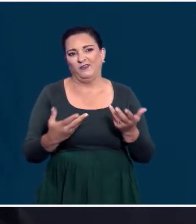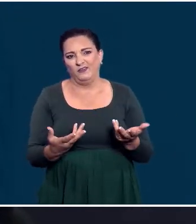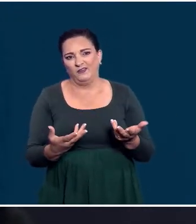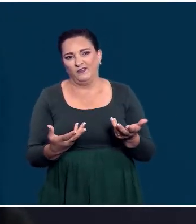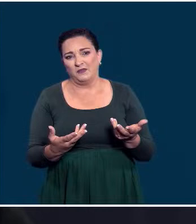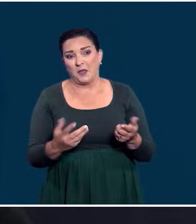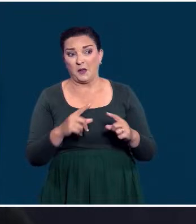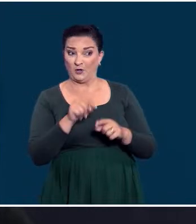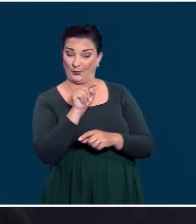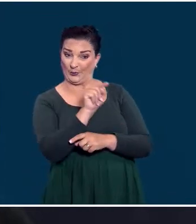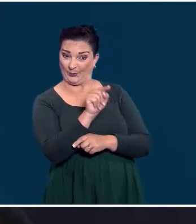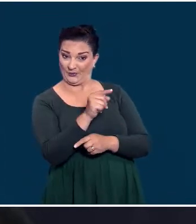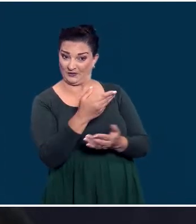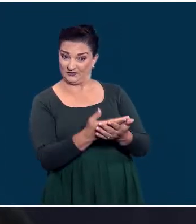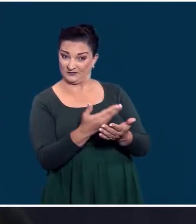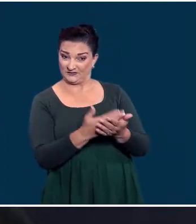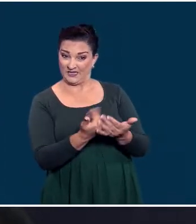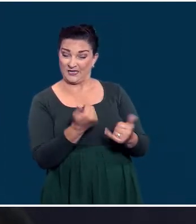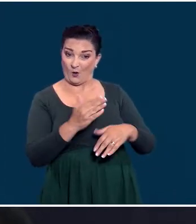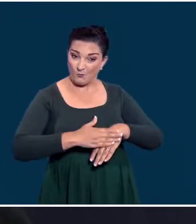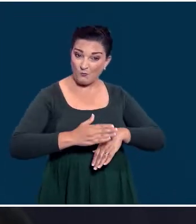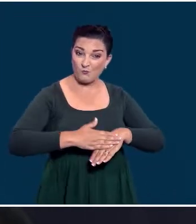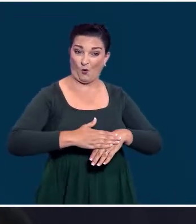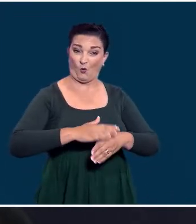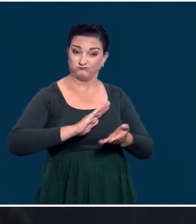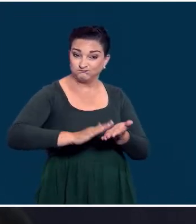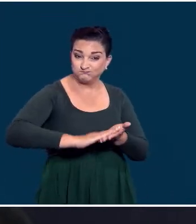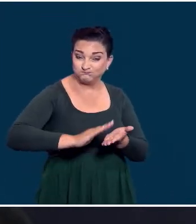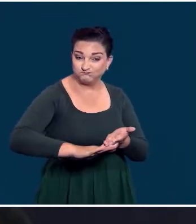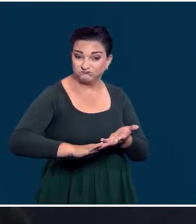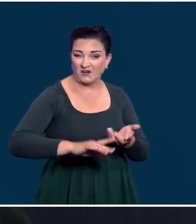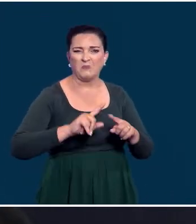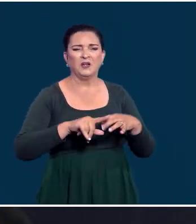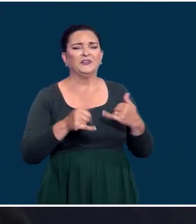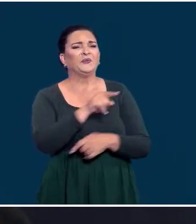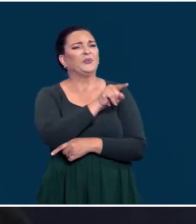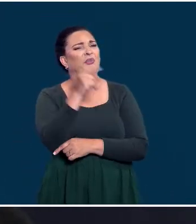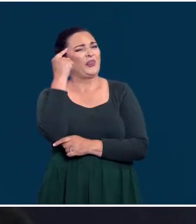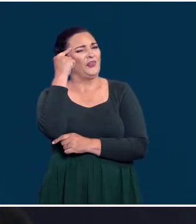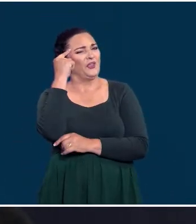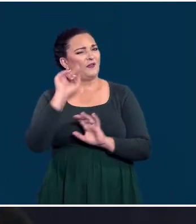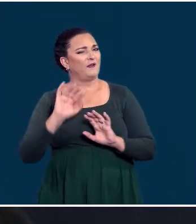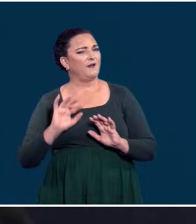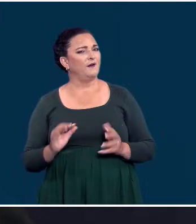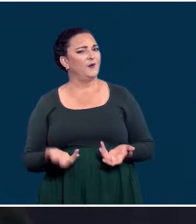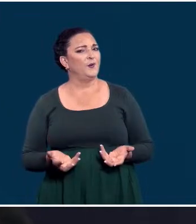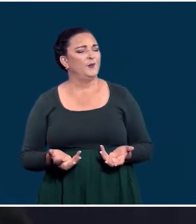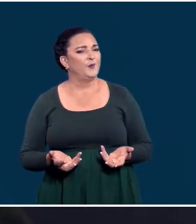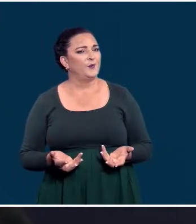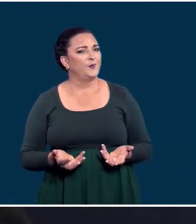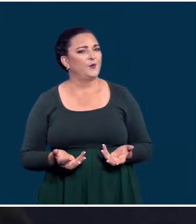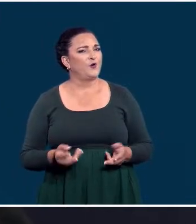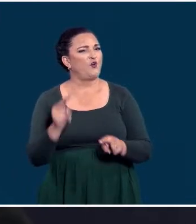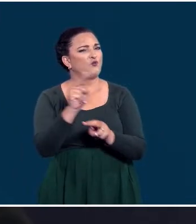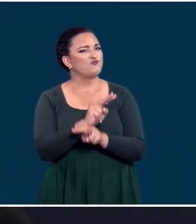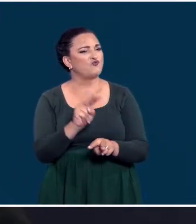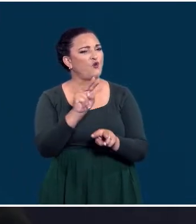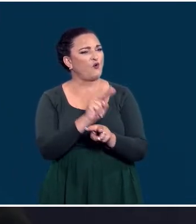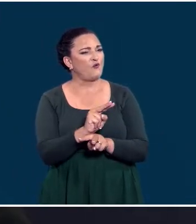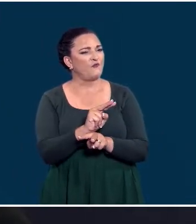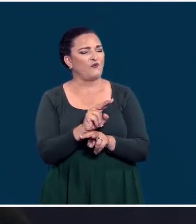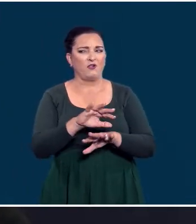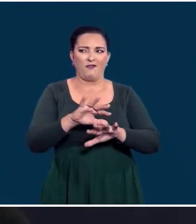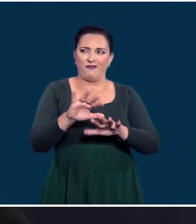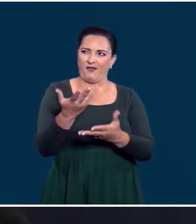productive capacity domestically. And I would be interested just to find out how you are thinking about that from an overall growth perspective, especially from the contribution